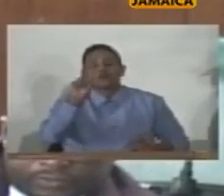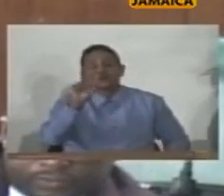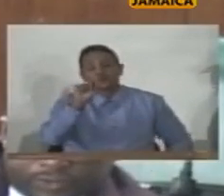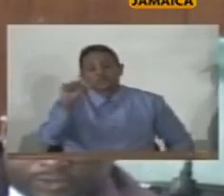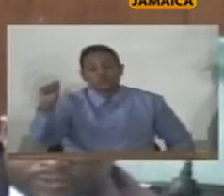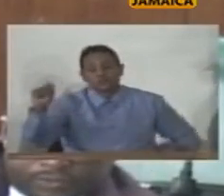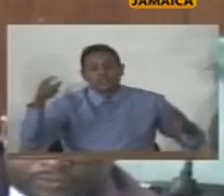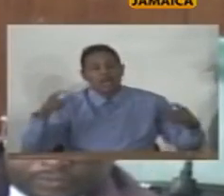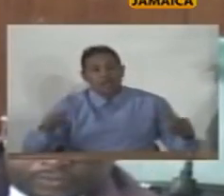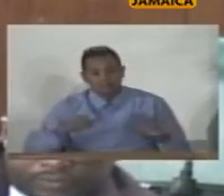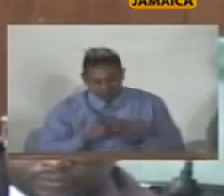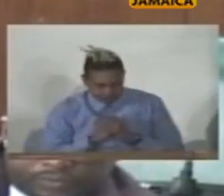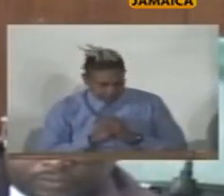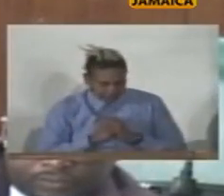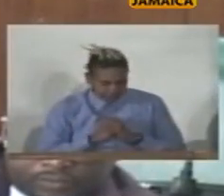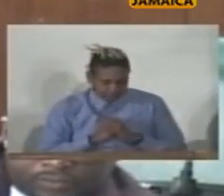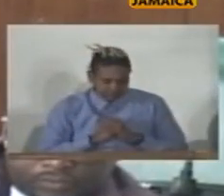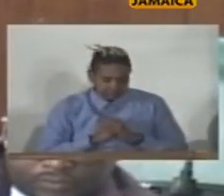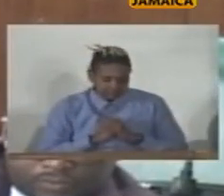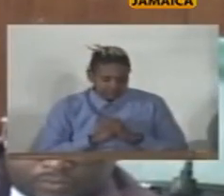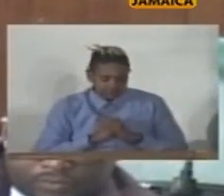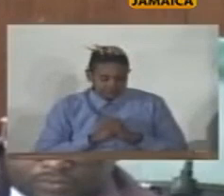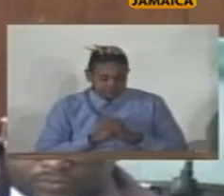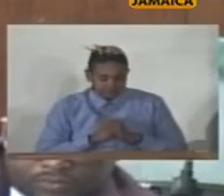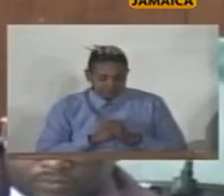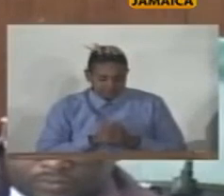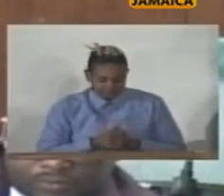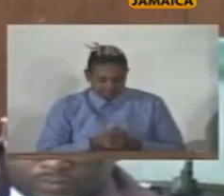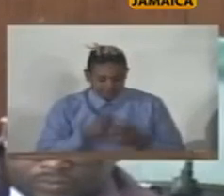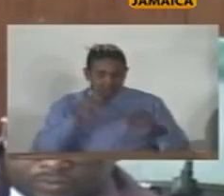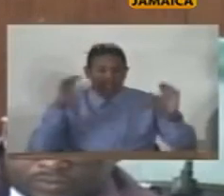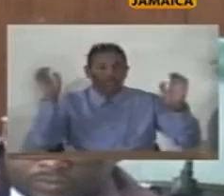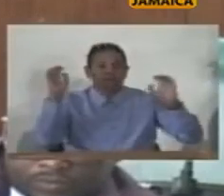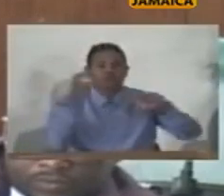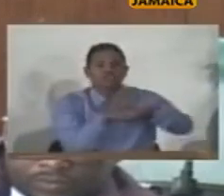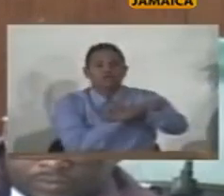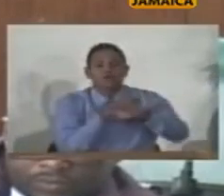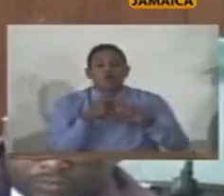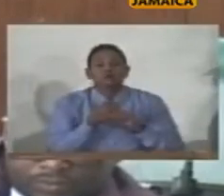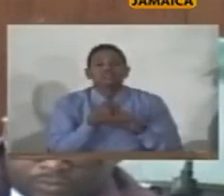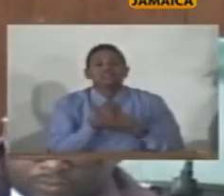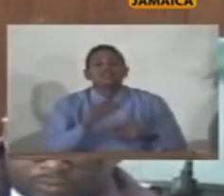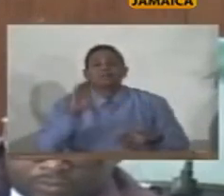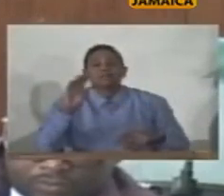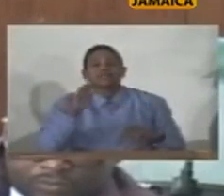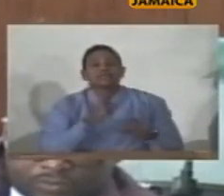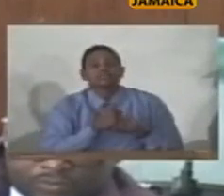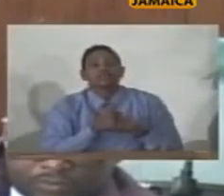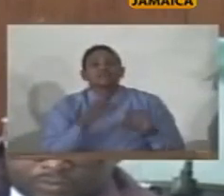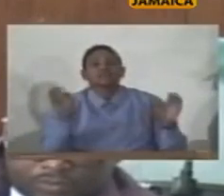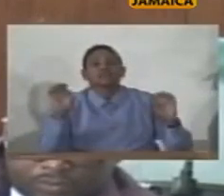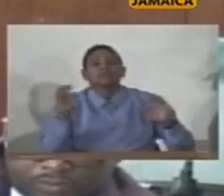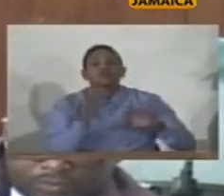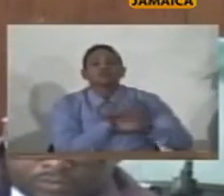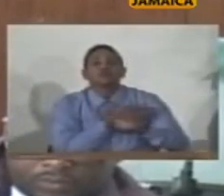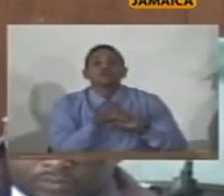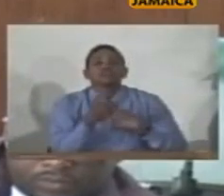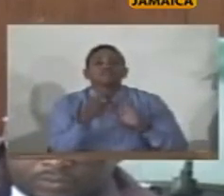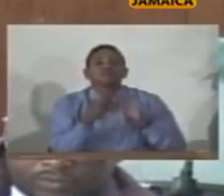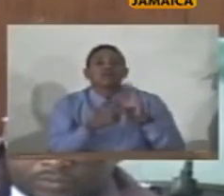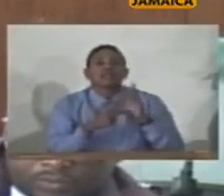2020. And the emergency powers be the Emergency Powers